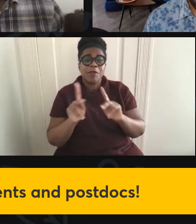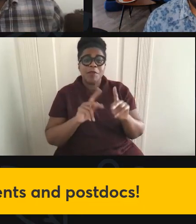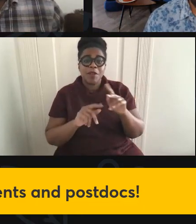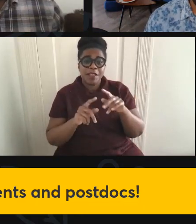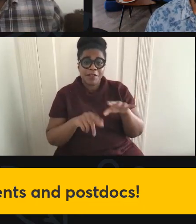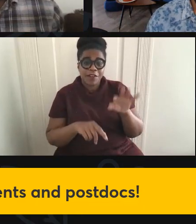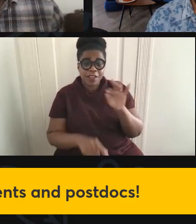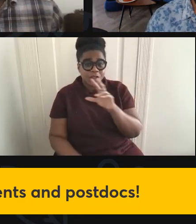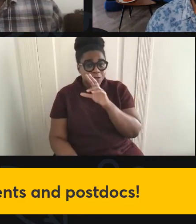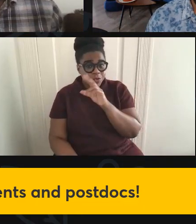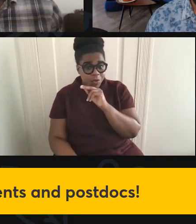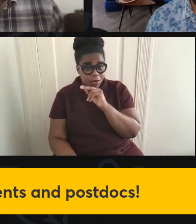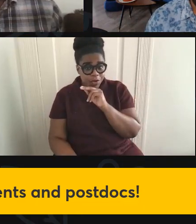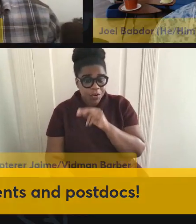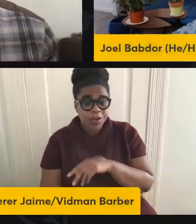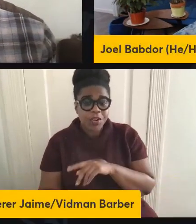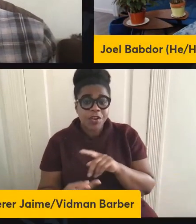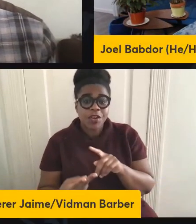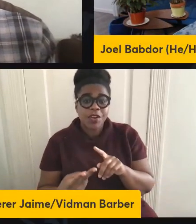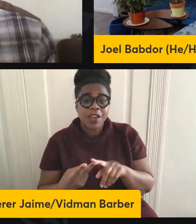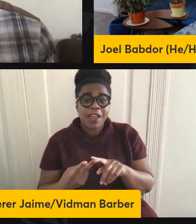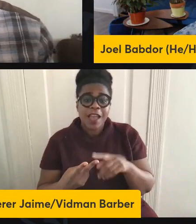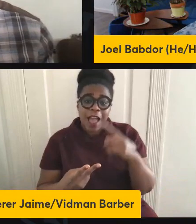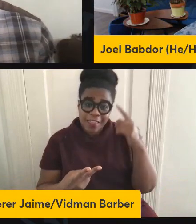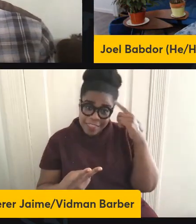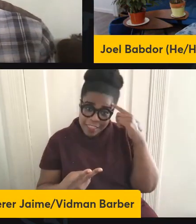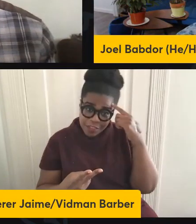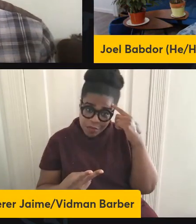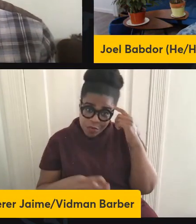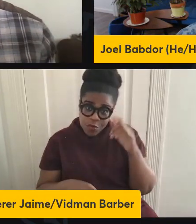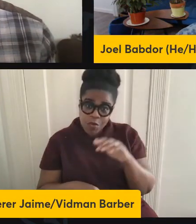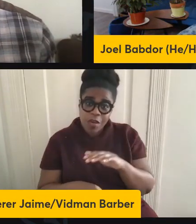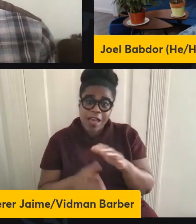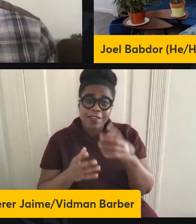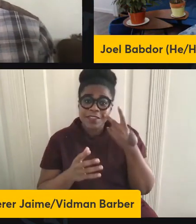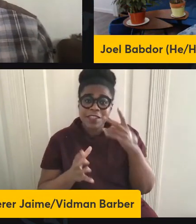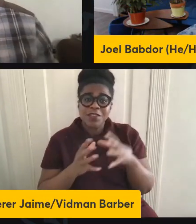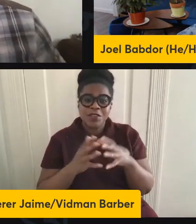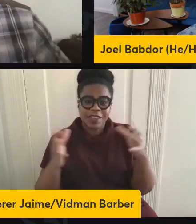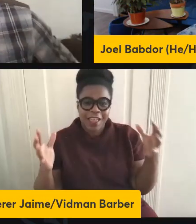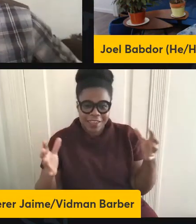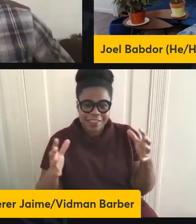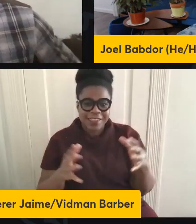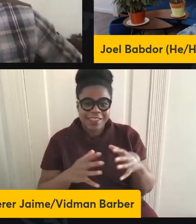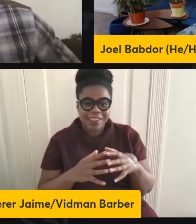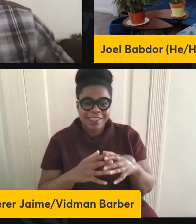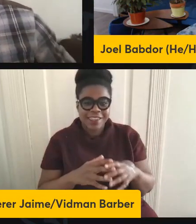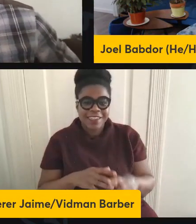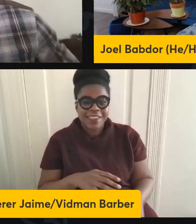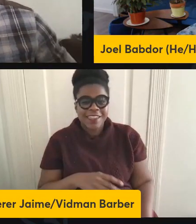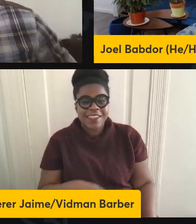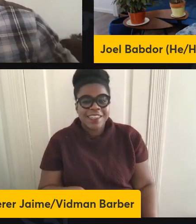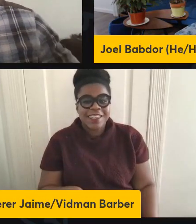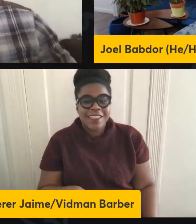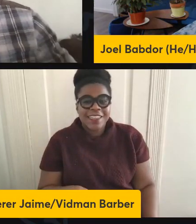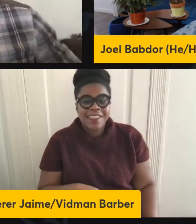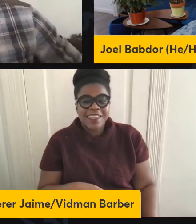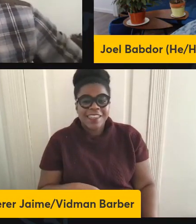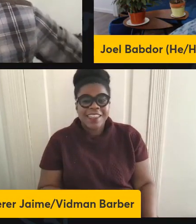Twitter. I think you're very present. I've seen you a lot over there. And yes, yeah, if there